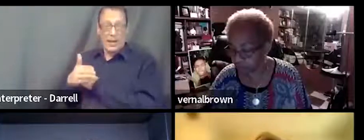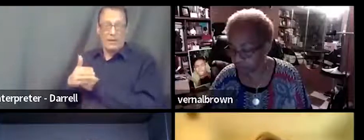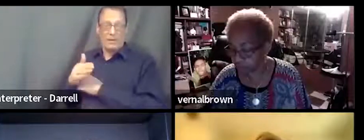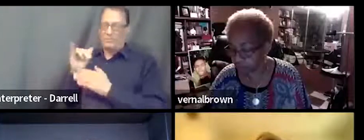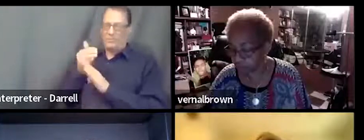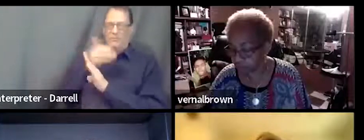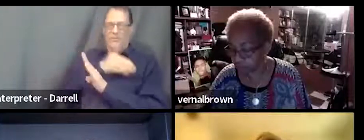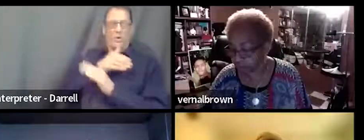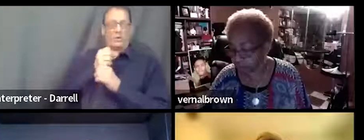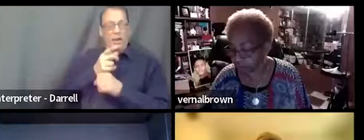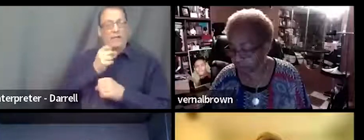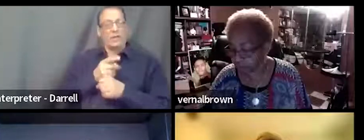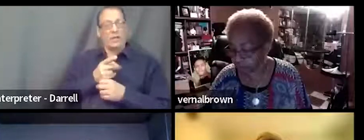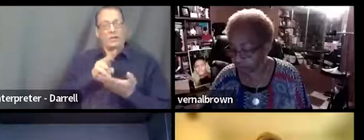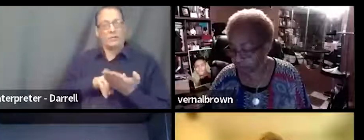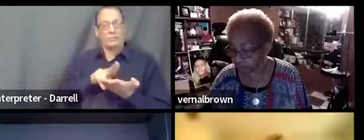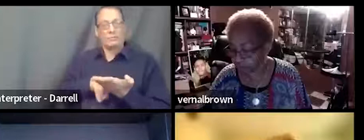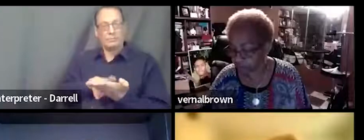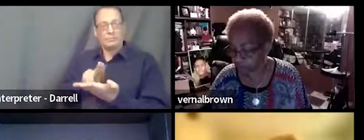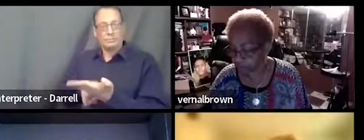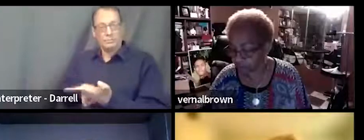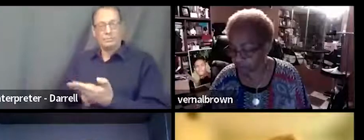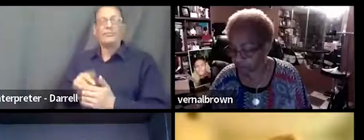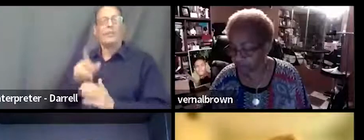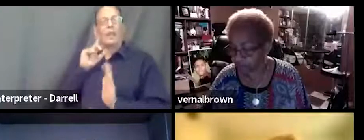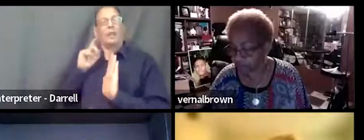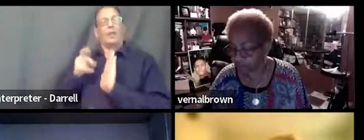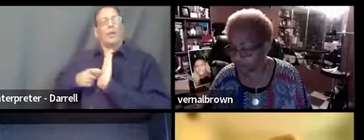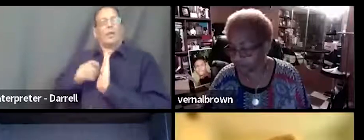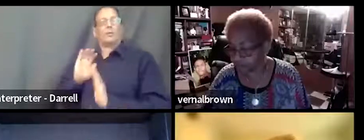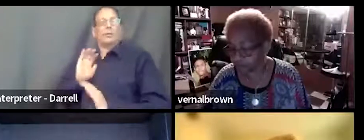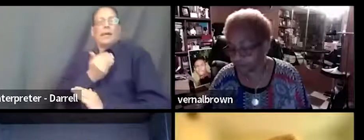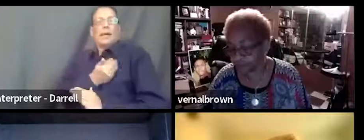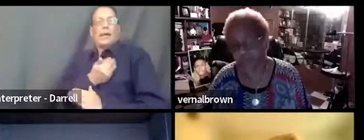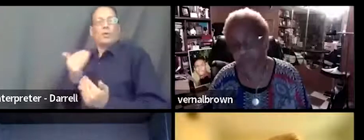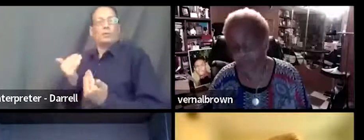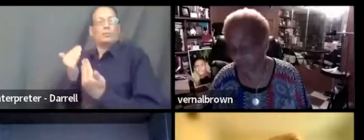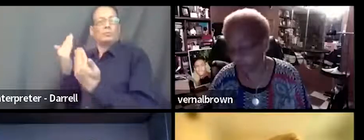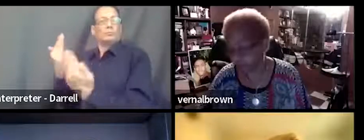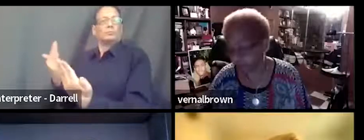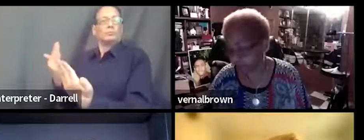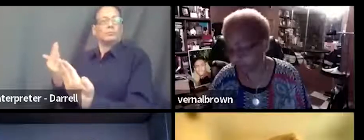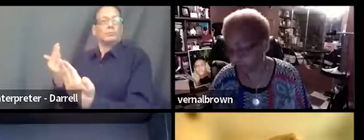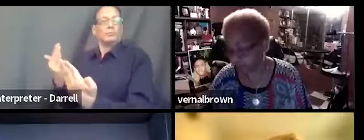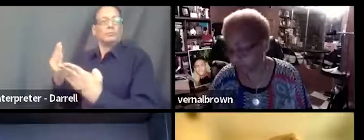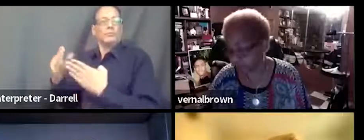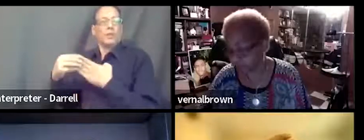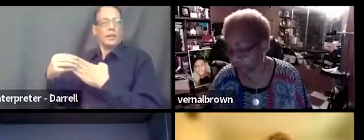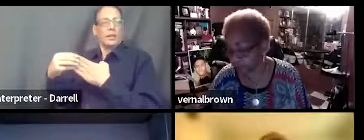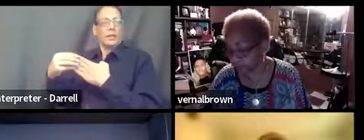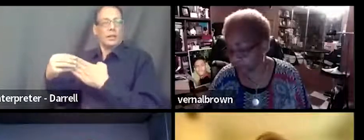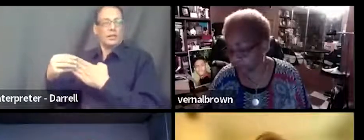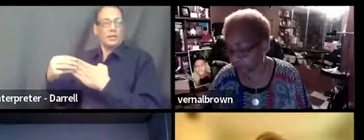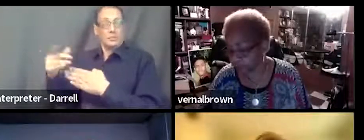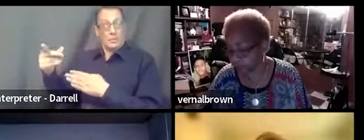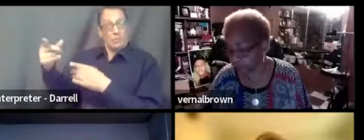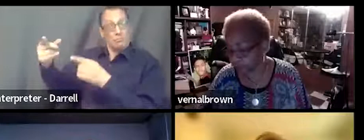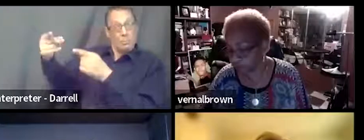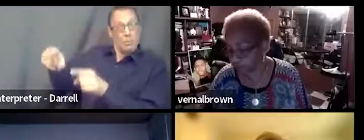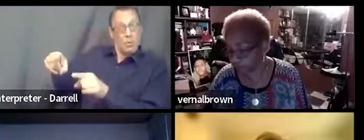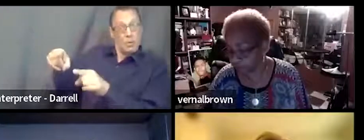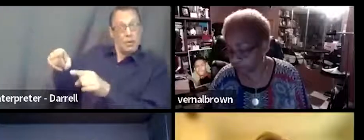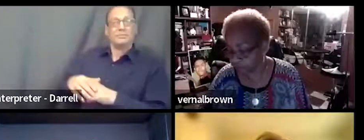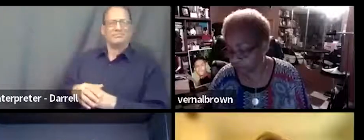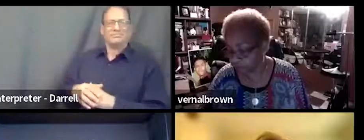agreement. You'll notice our recommendation to the Sheriff's Department leadership, and they concurred, is that we go beyond